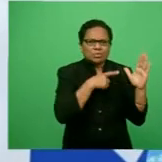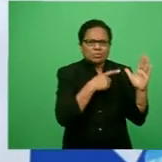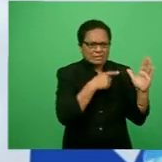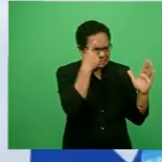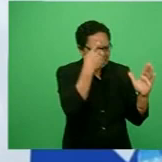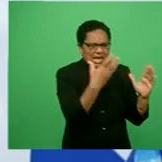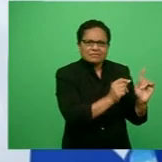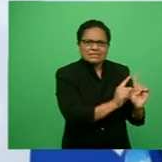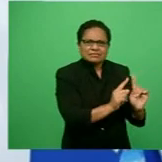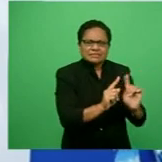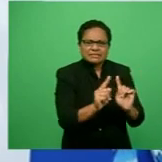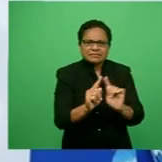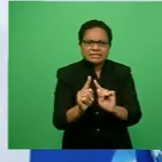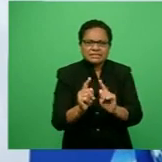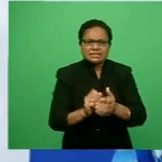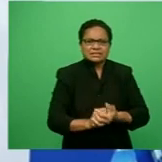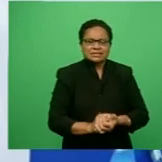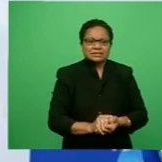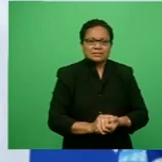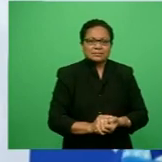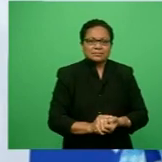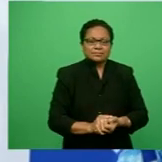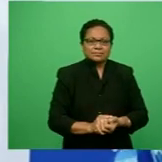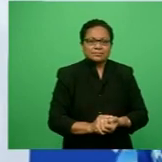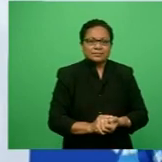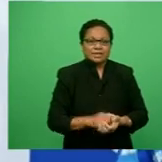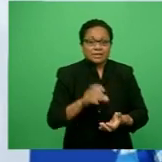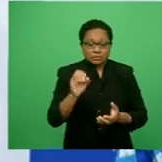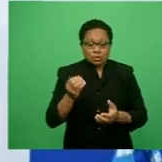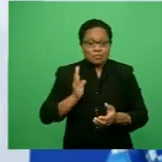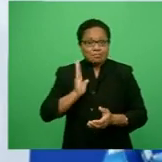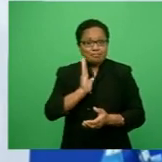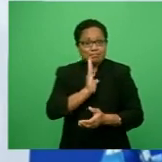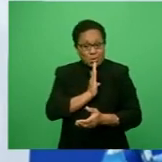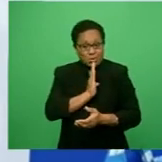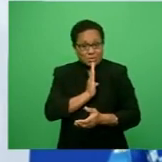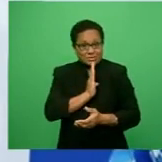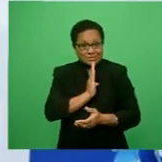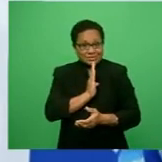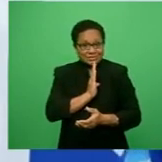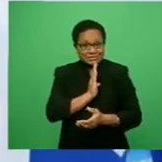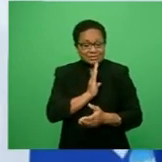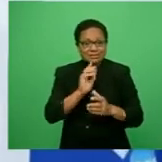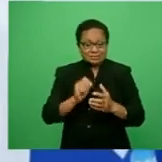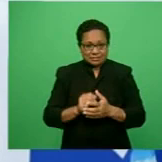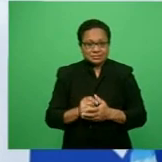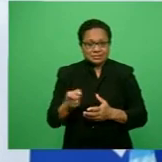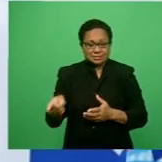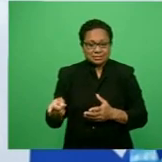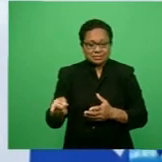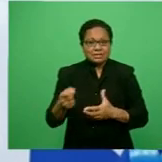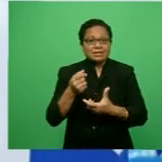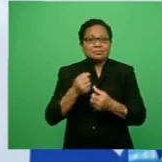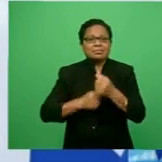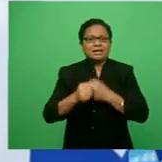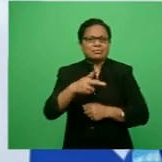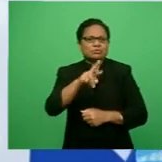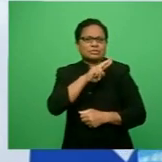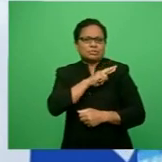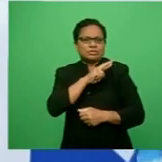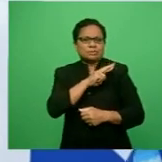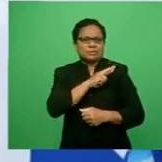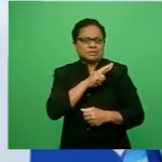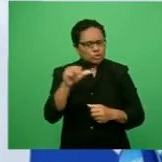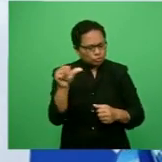that really meant that gave our management board, the same management board, the mandate to pull together a